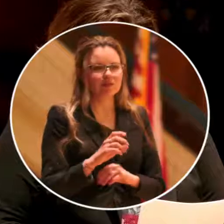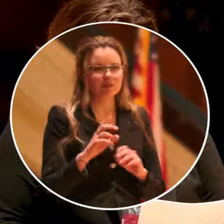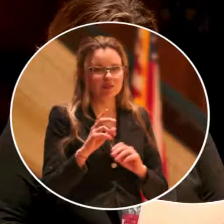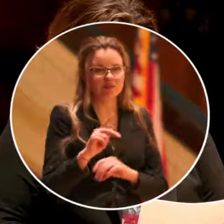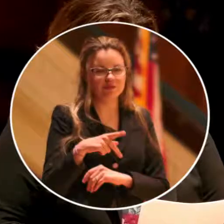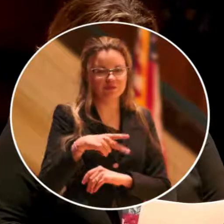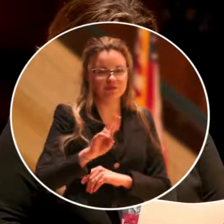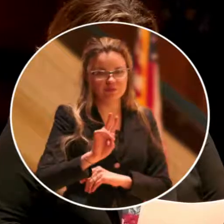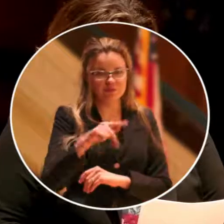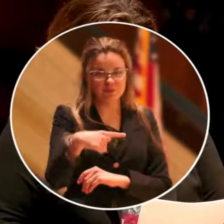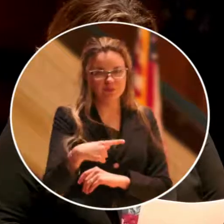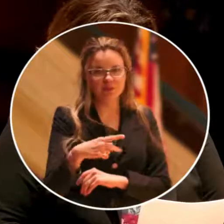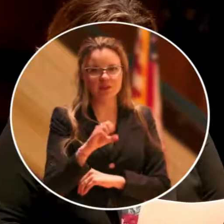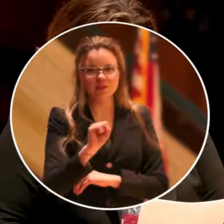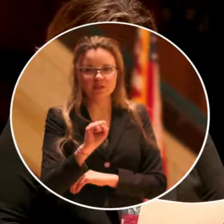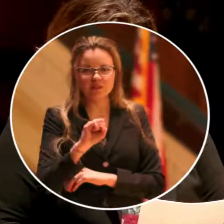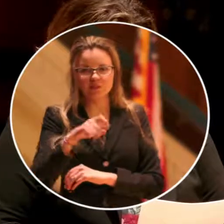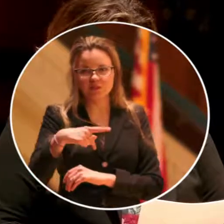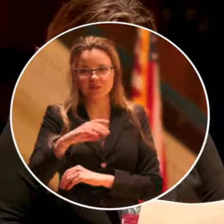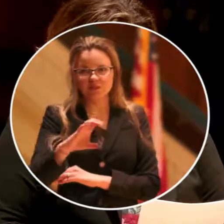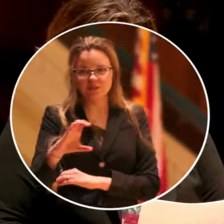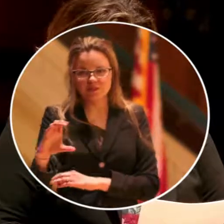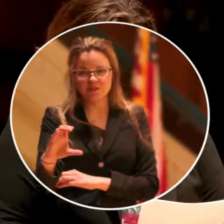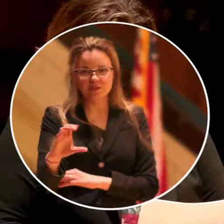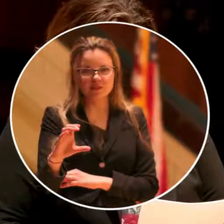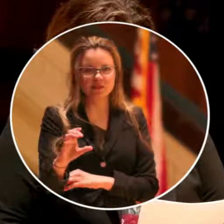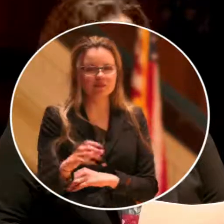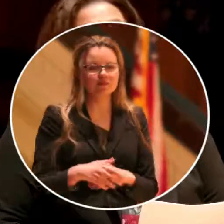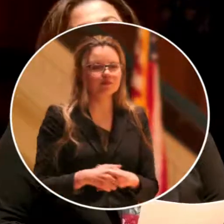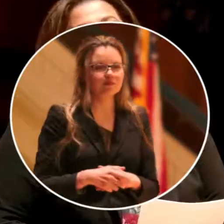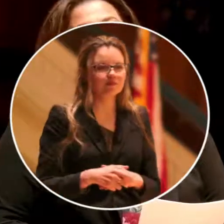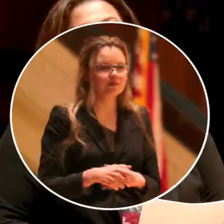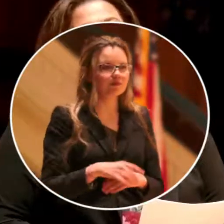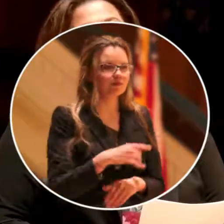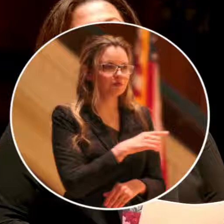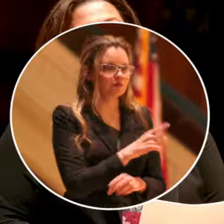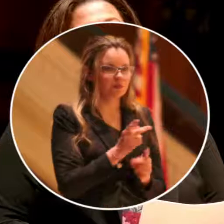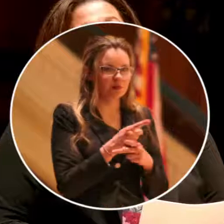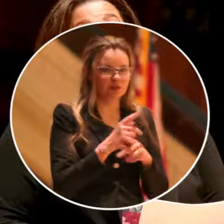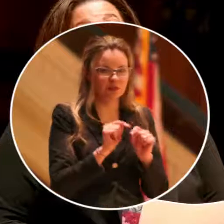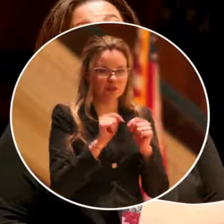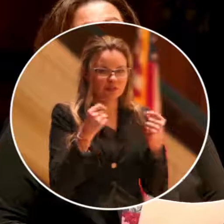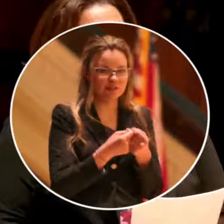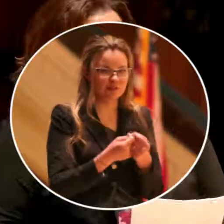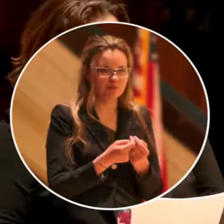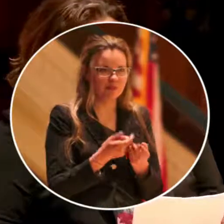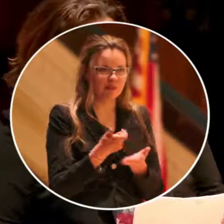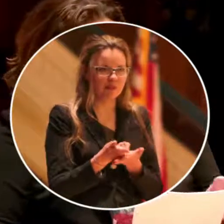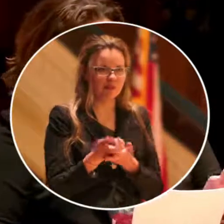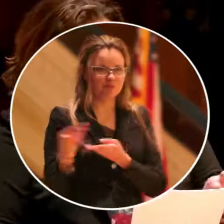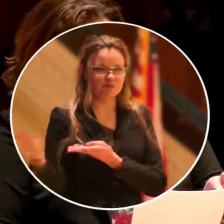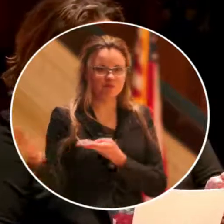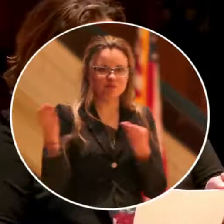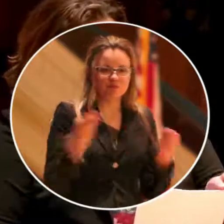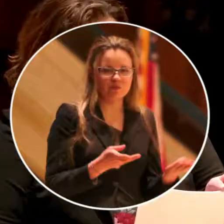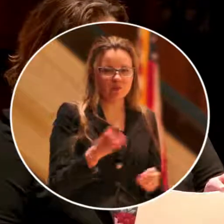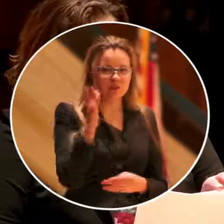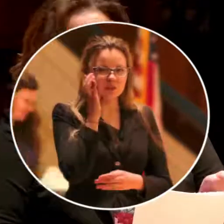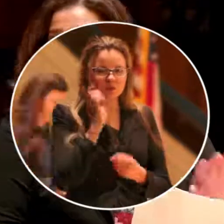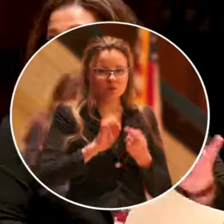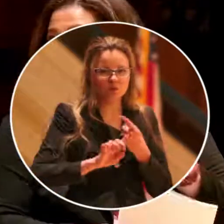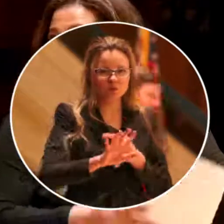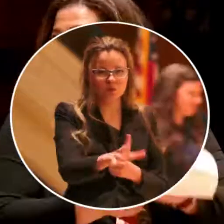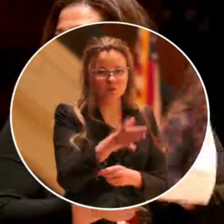she was also on the original production team that brought Listen to Your Mother to Rochester. Please welcome